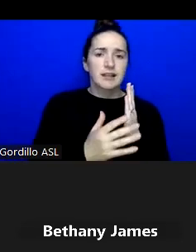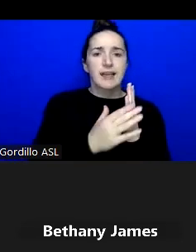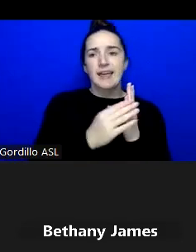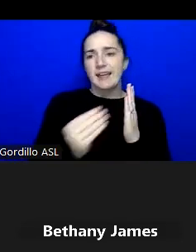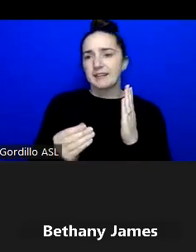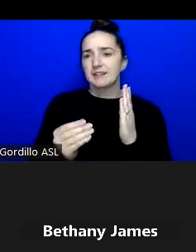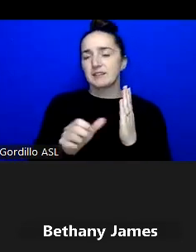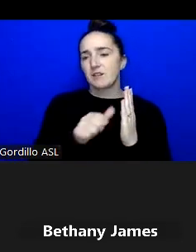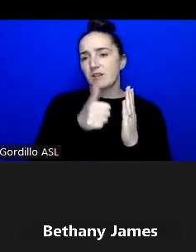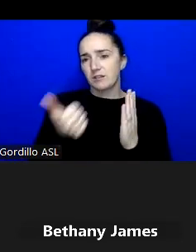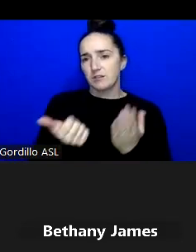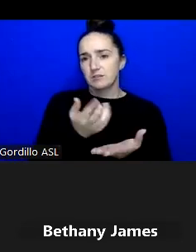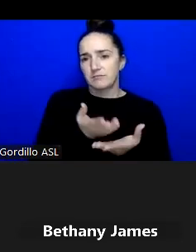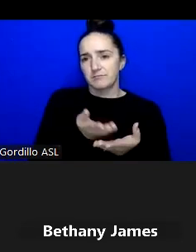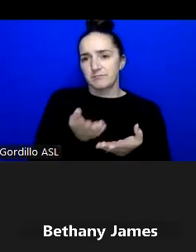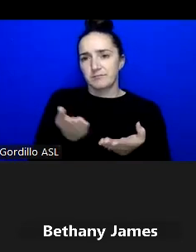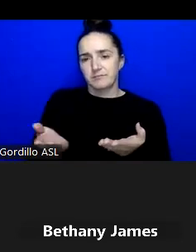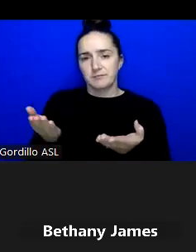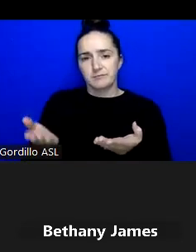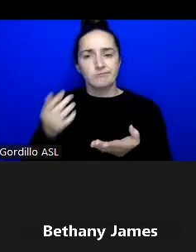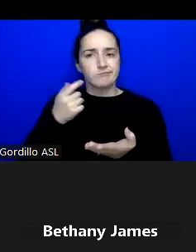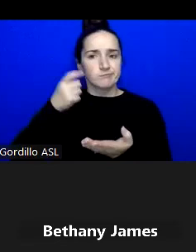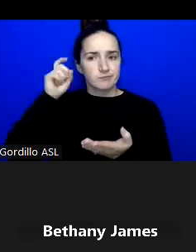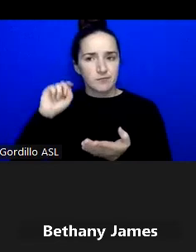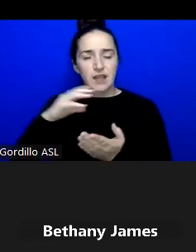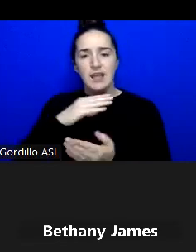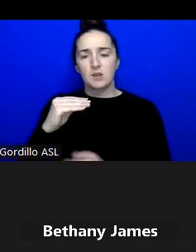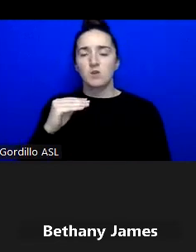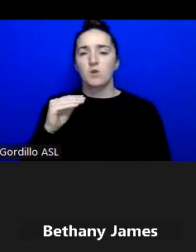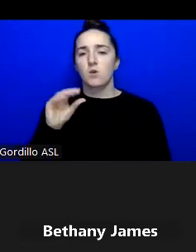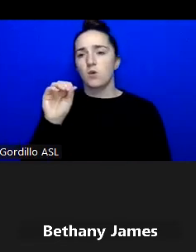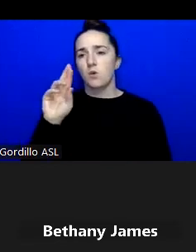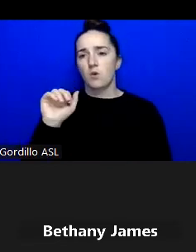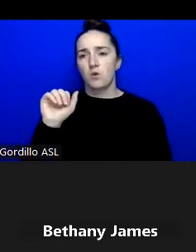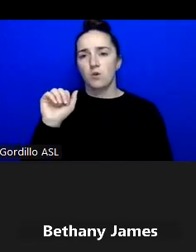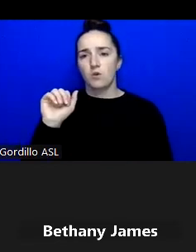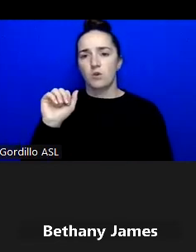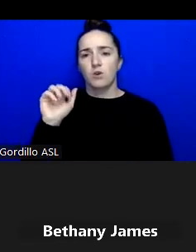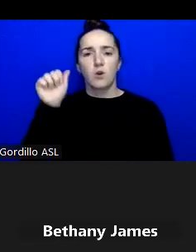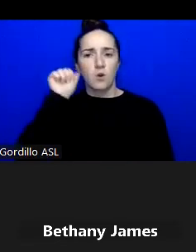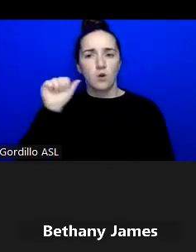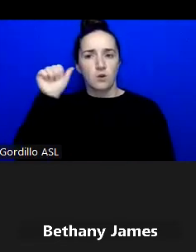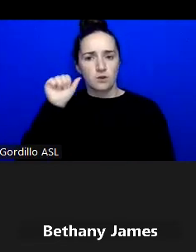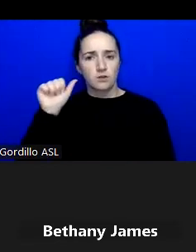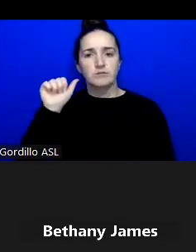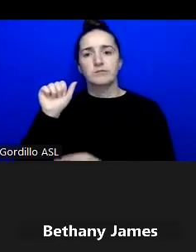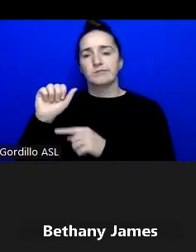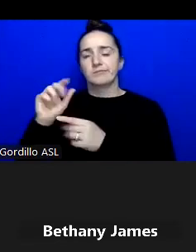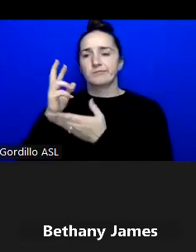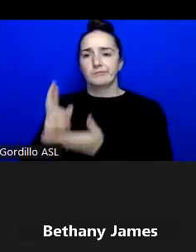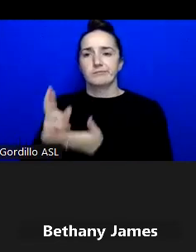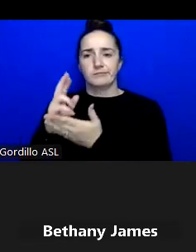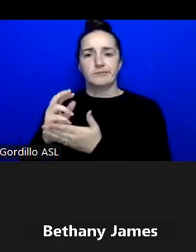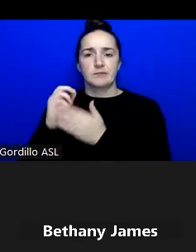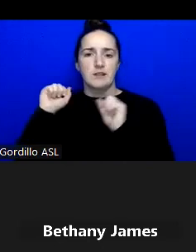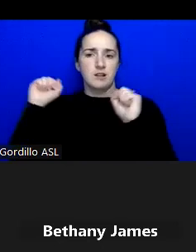accessories, as well as oral rehabilitation exercises. So to start with, when we are thinking about helping somebody